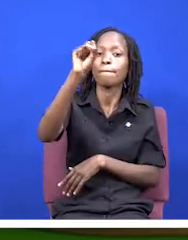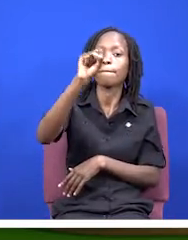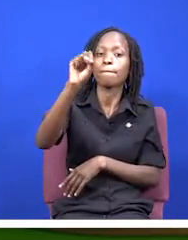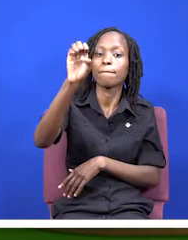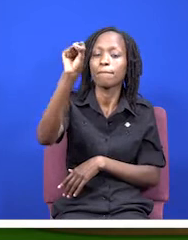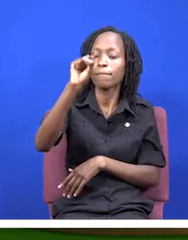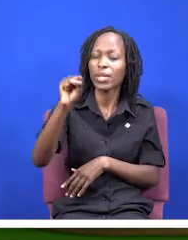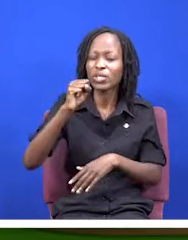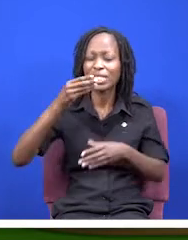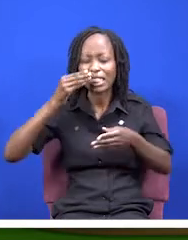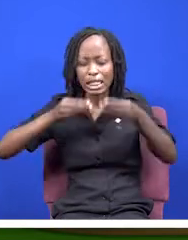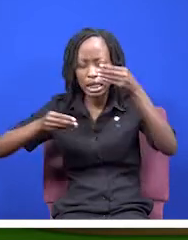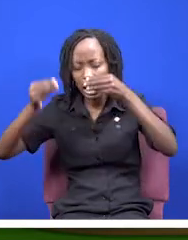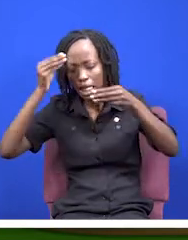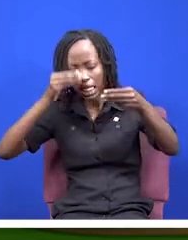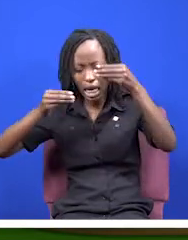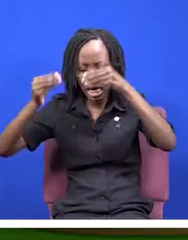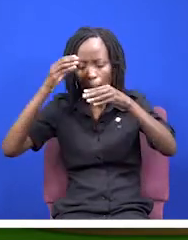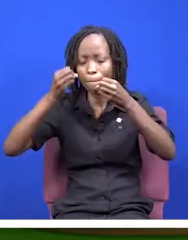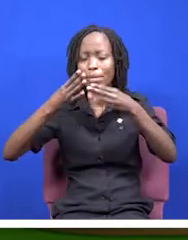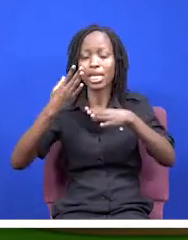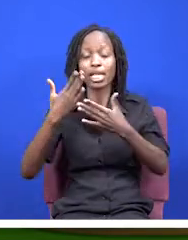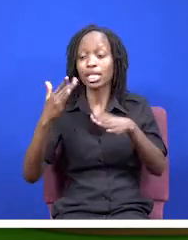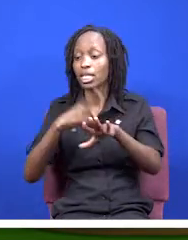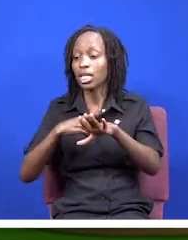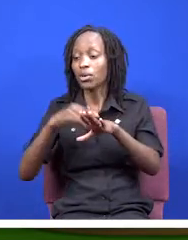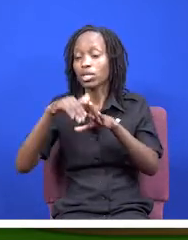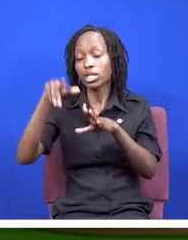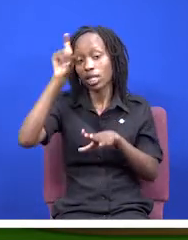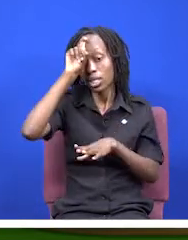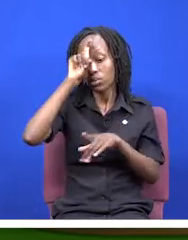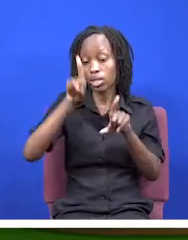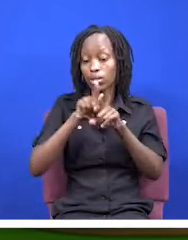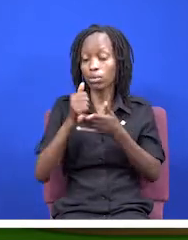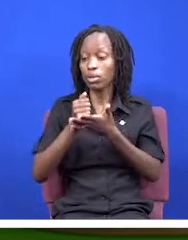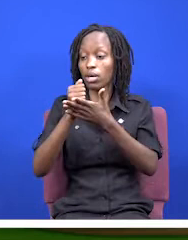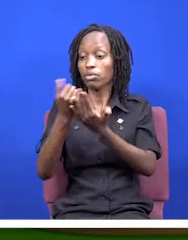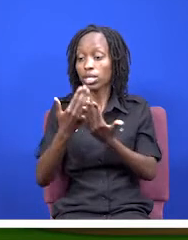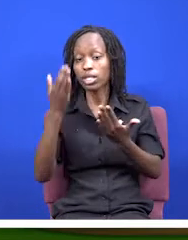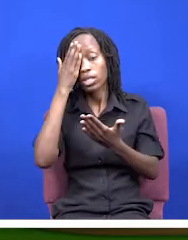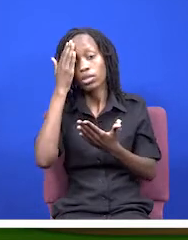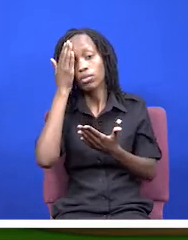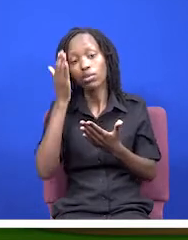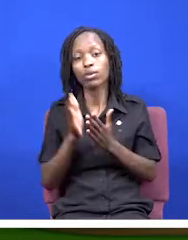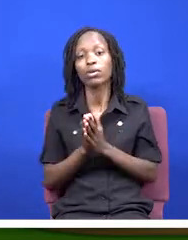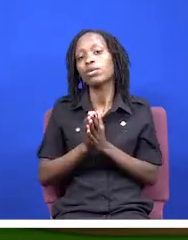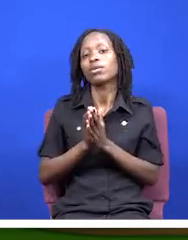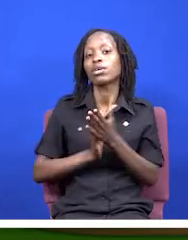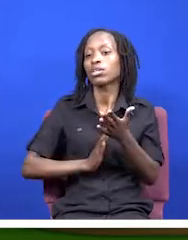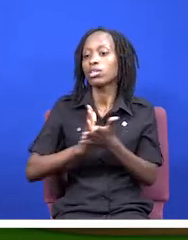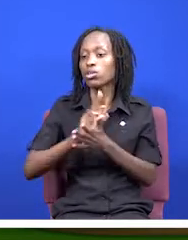Yes, Moses learned many things in Egypt, and he helped the children of Israel